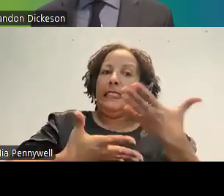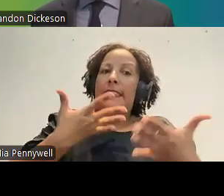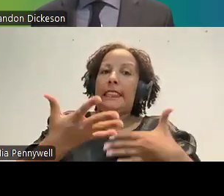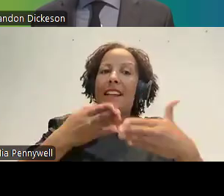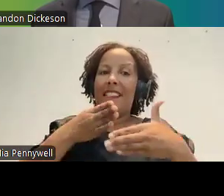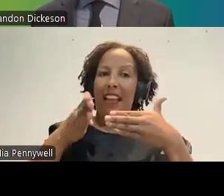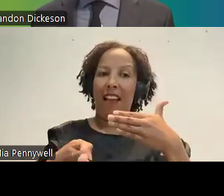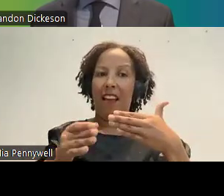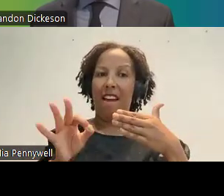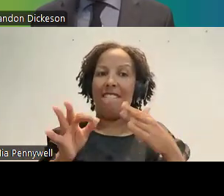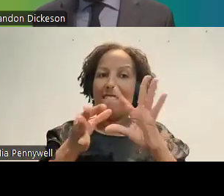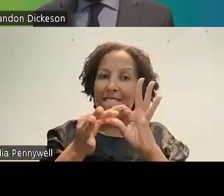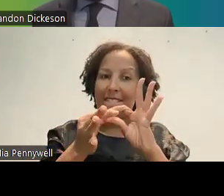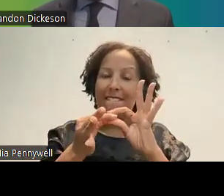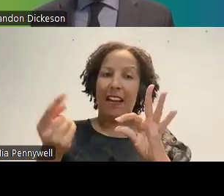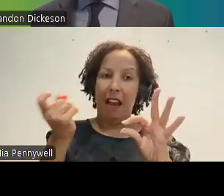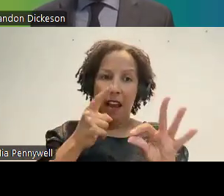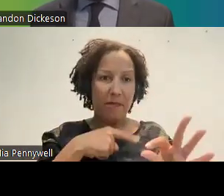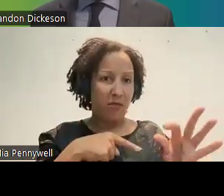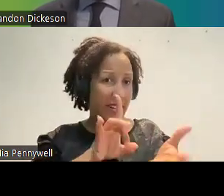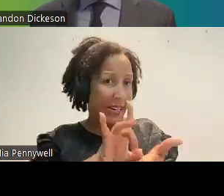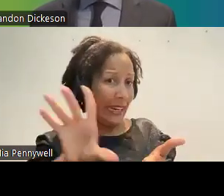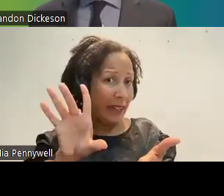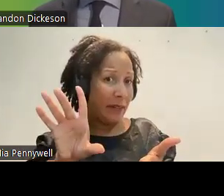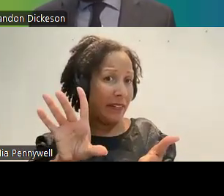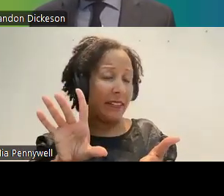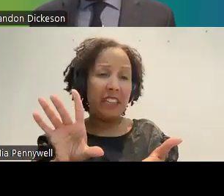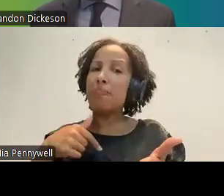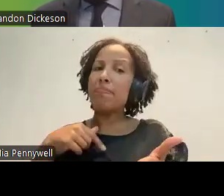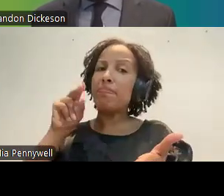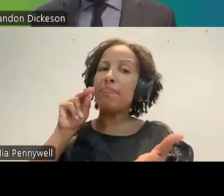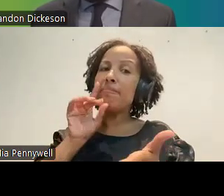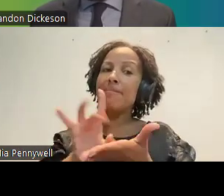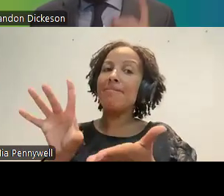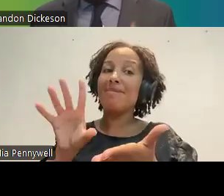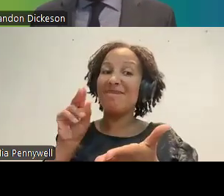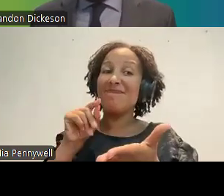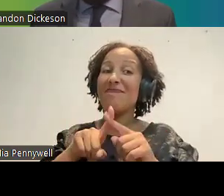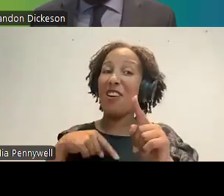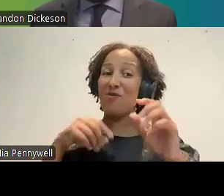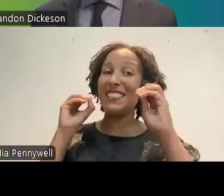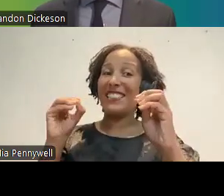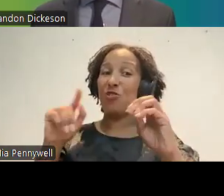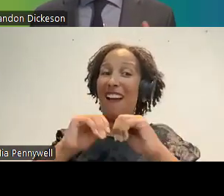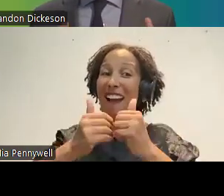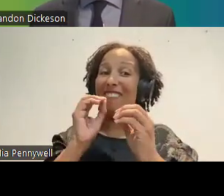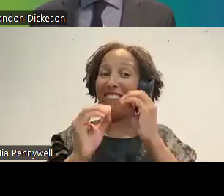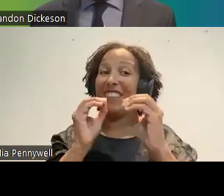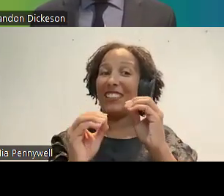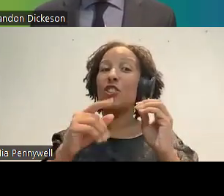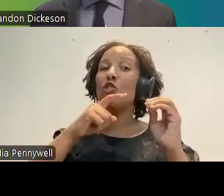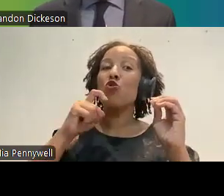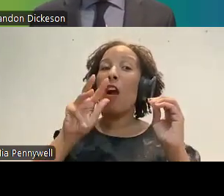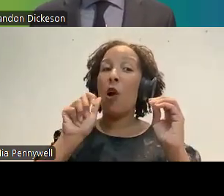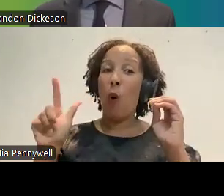out?" And I said, "No, I'm not going to kick you out, but I am going to teach you drywall repair and painting." So this is what I